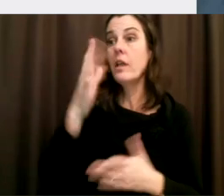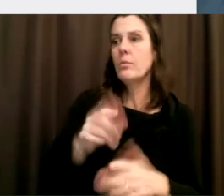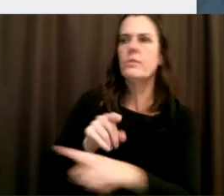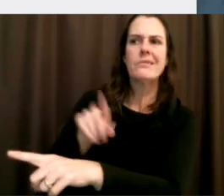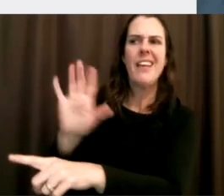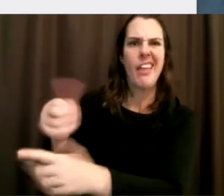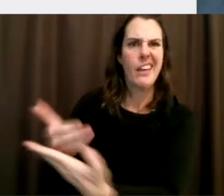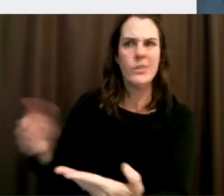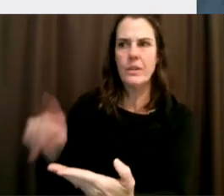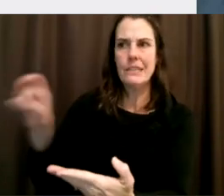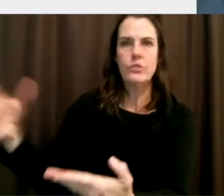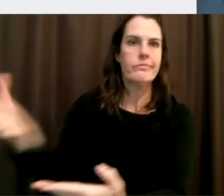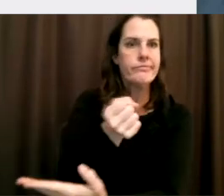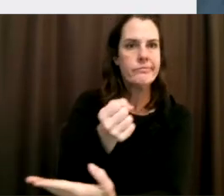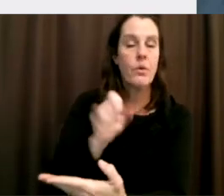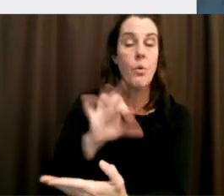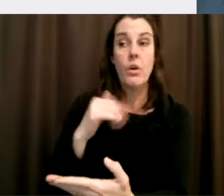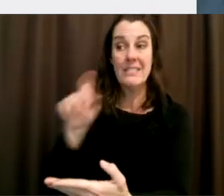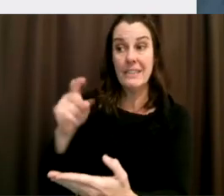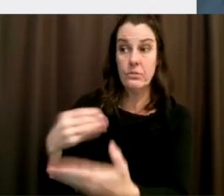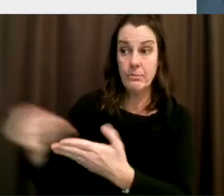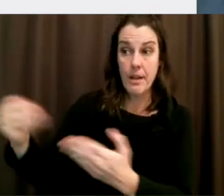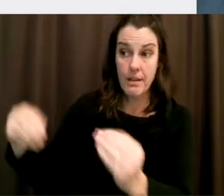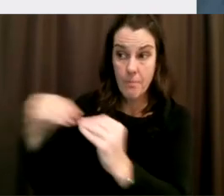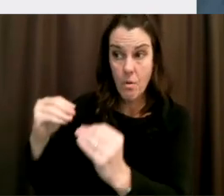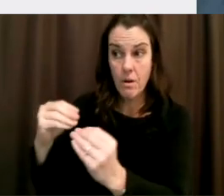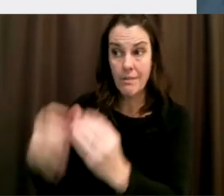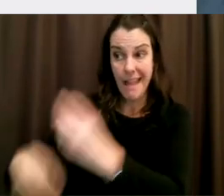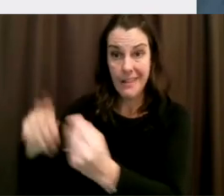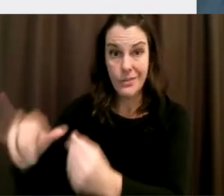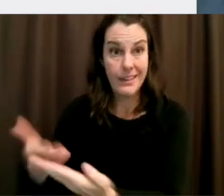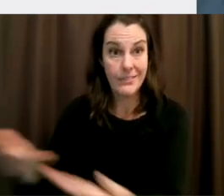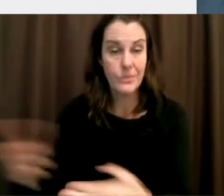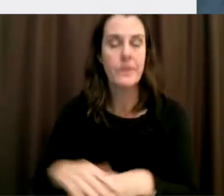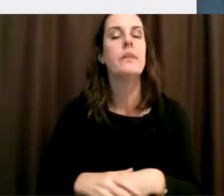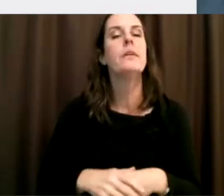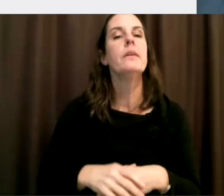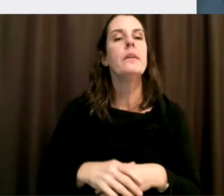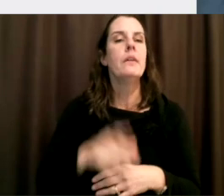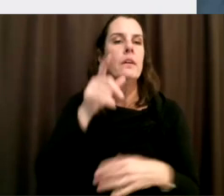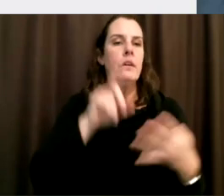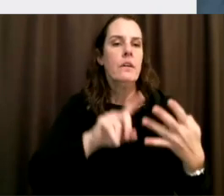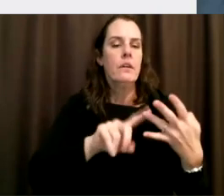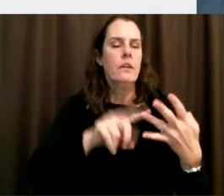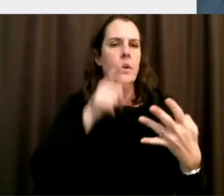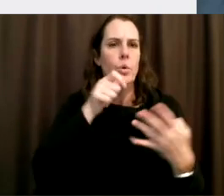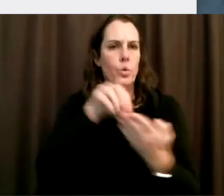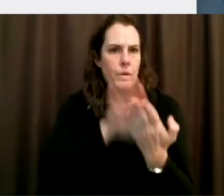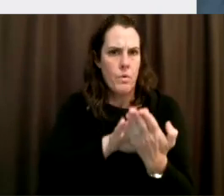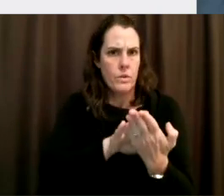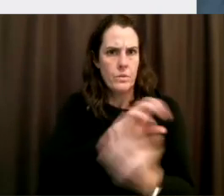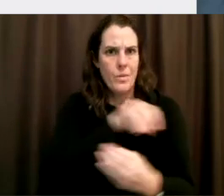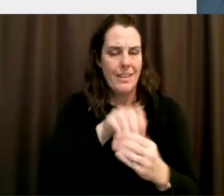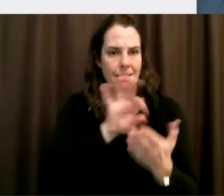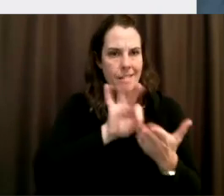the inventory out or add to the inventory, who records the inventory within your accounting system, and then again, who is